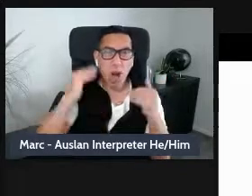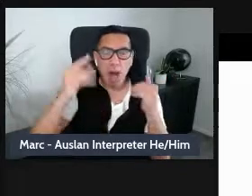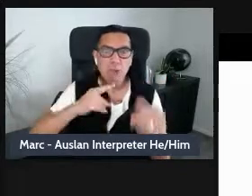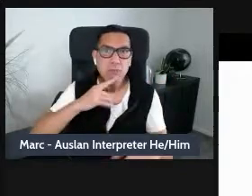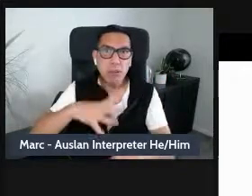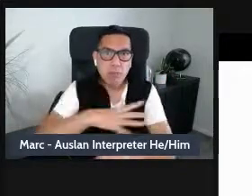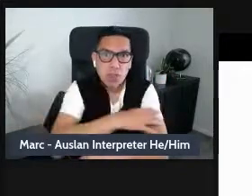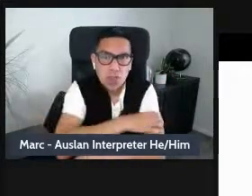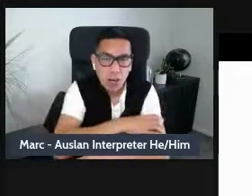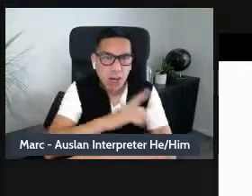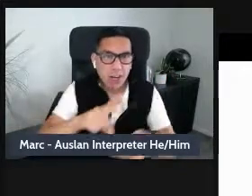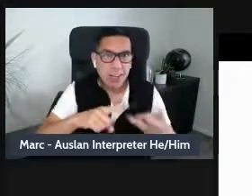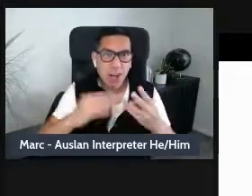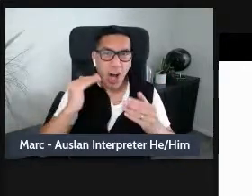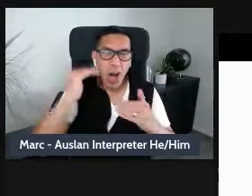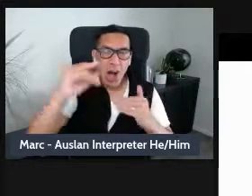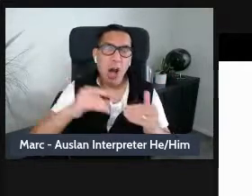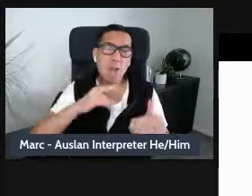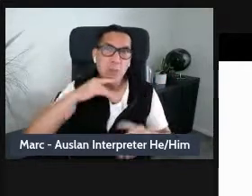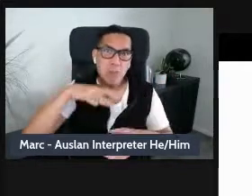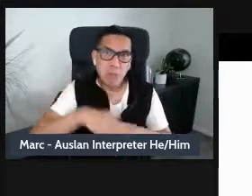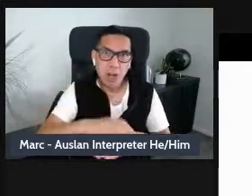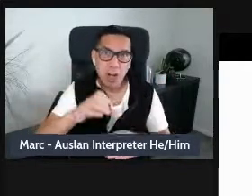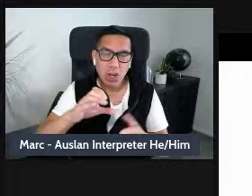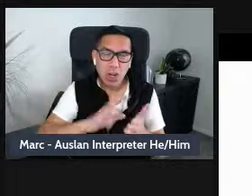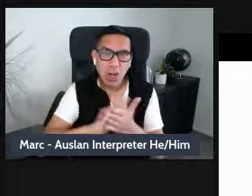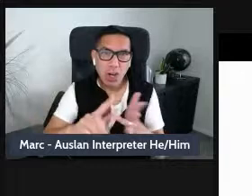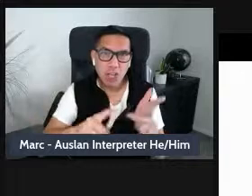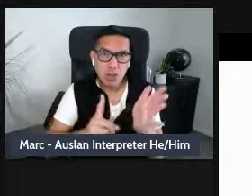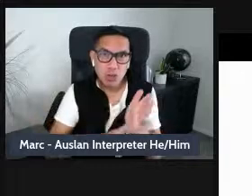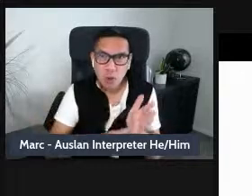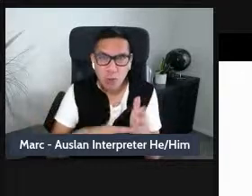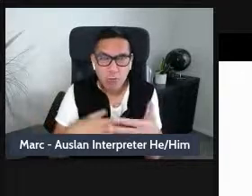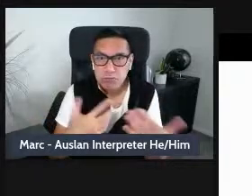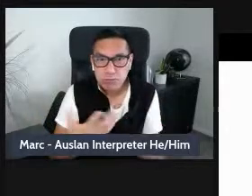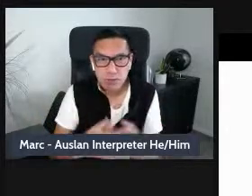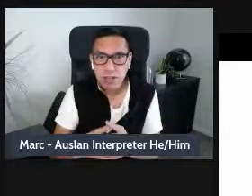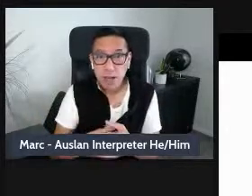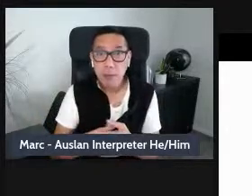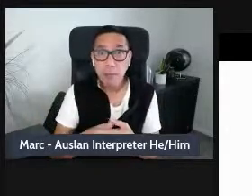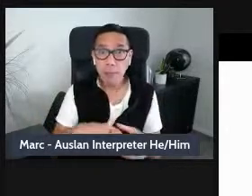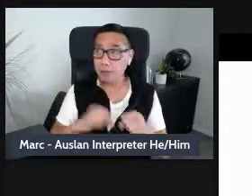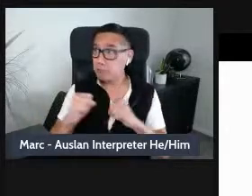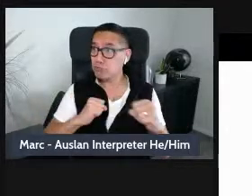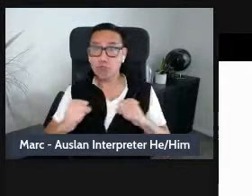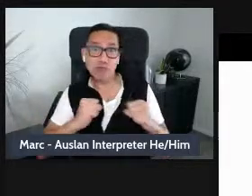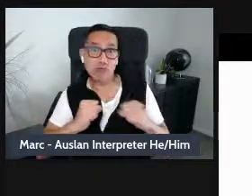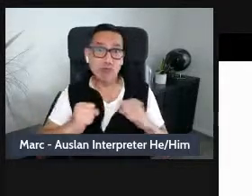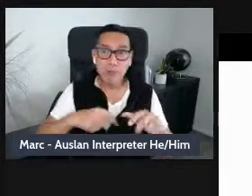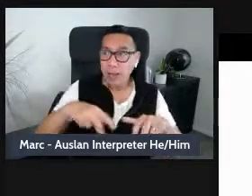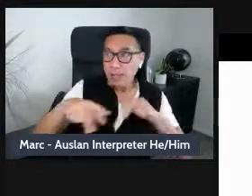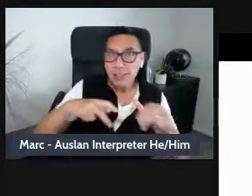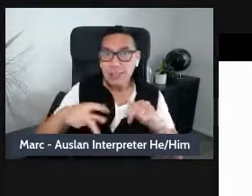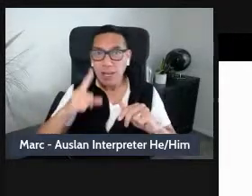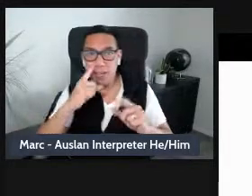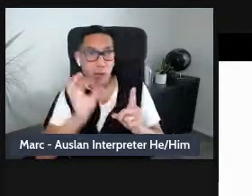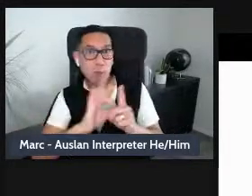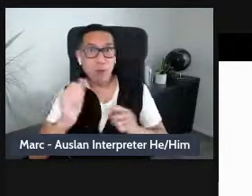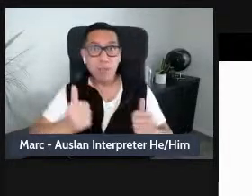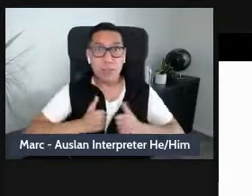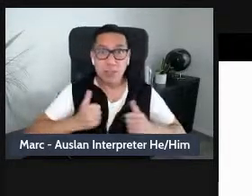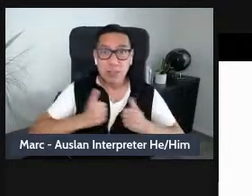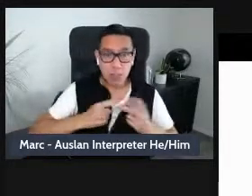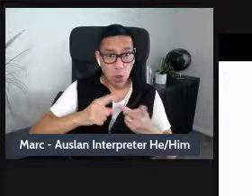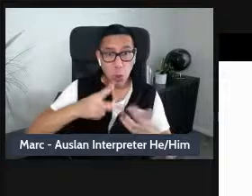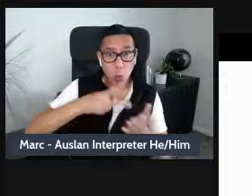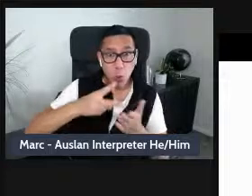cholesterol. But being physically active can improve fitness, walking speed and endurance